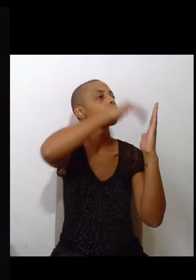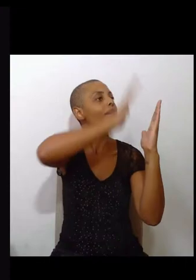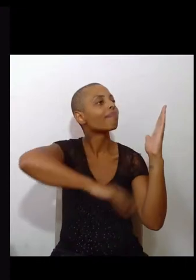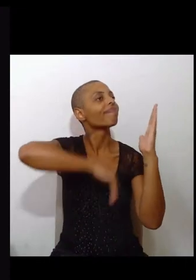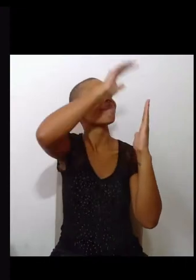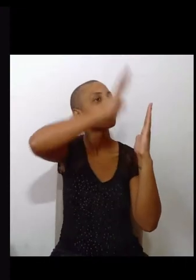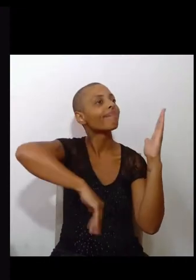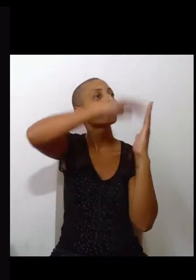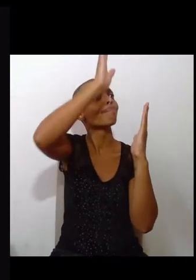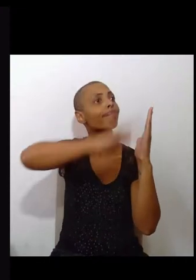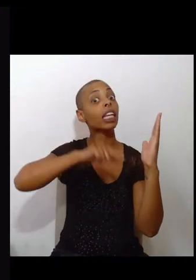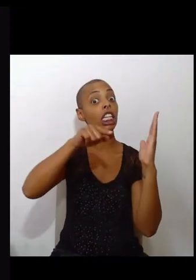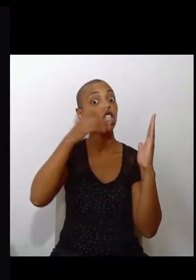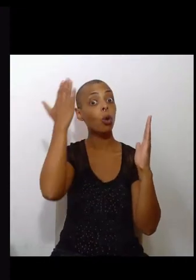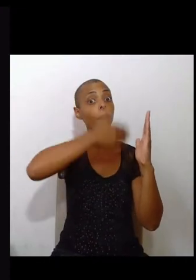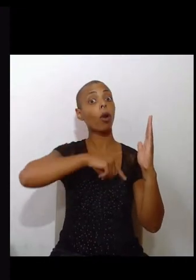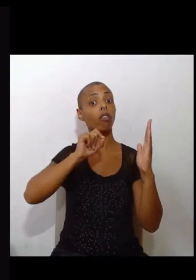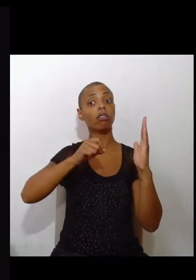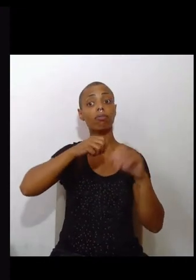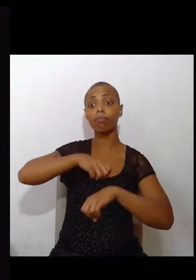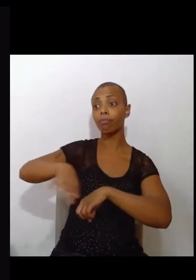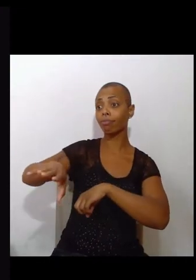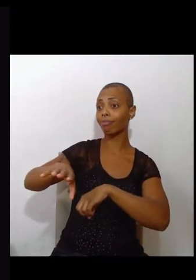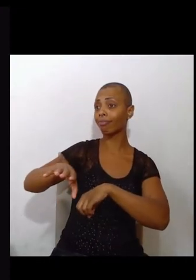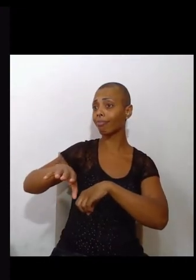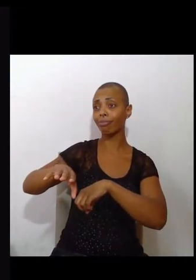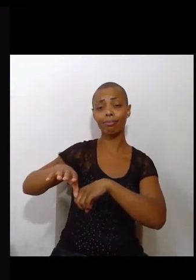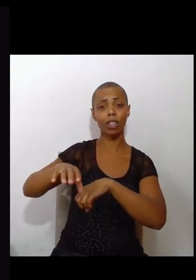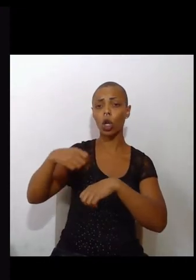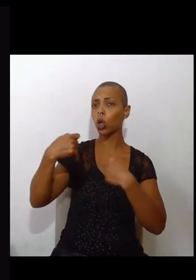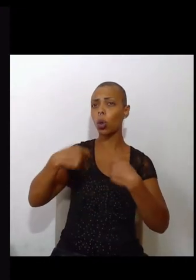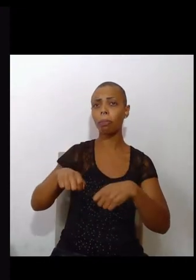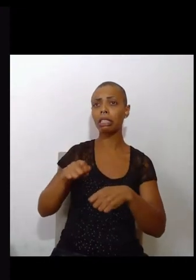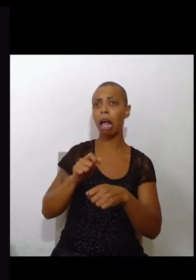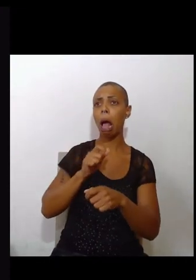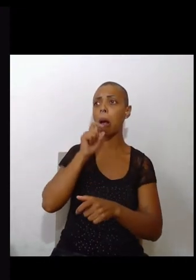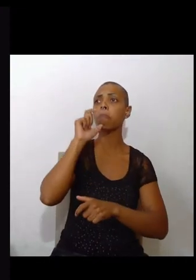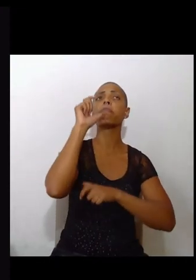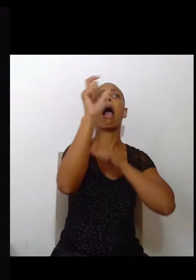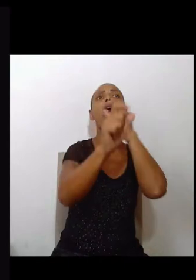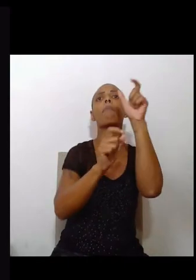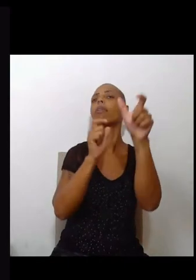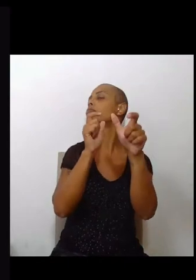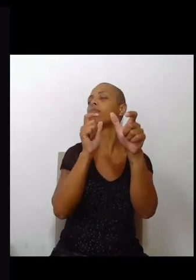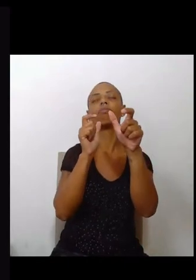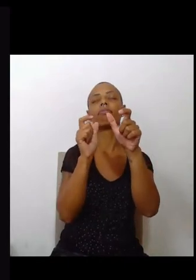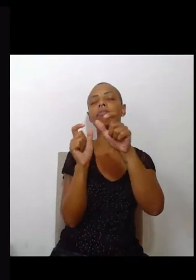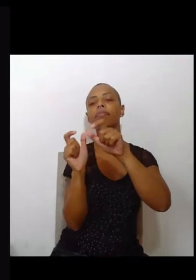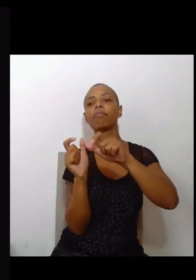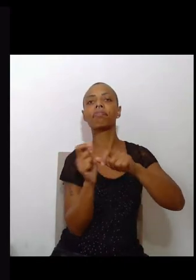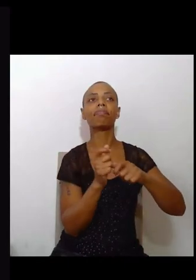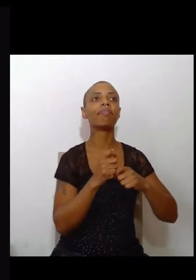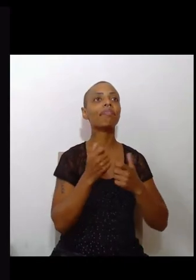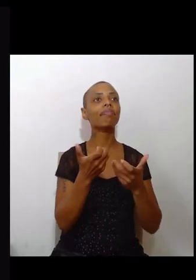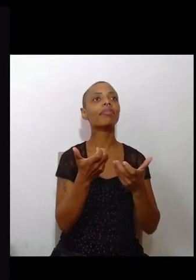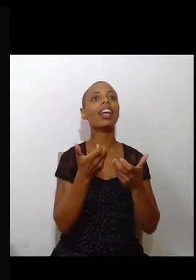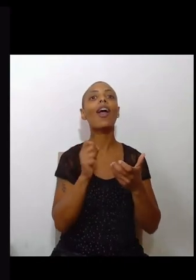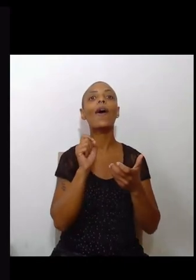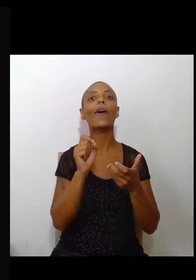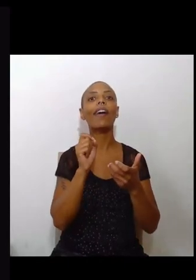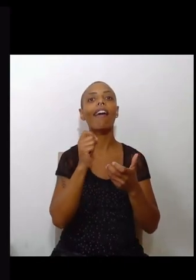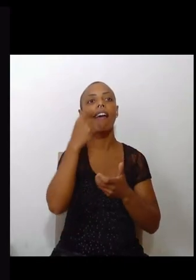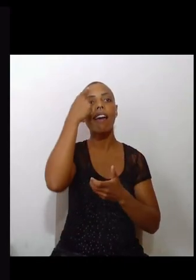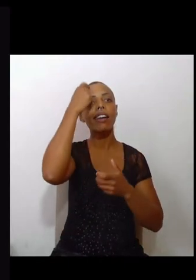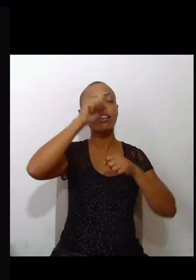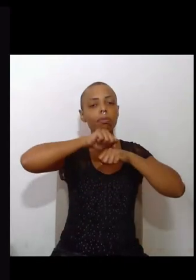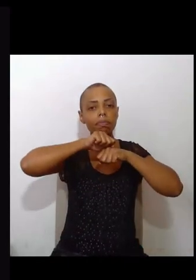to use words all the time uh it's something that we like to spread about while doing this as well because we